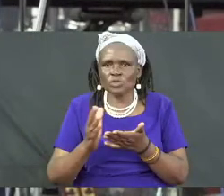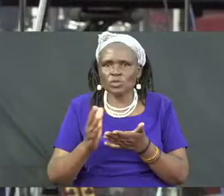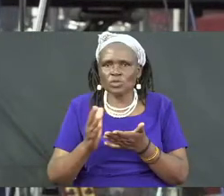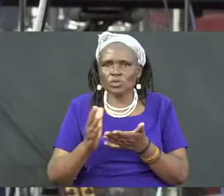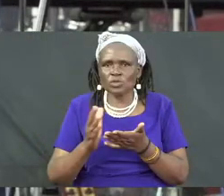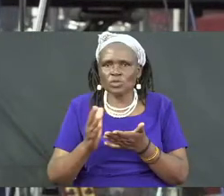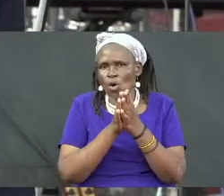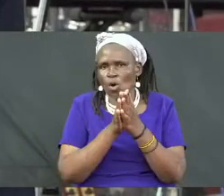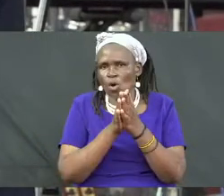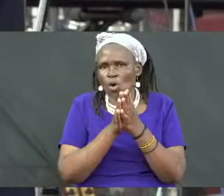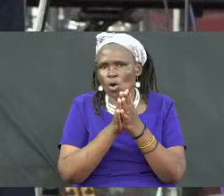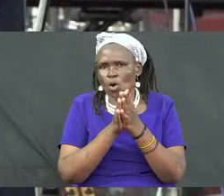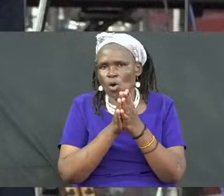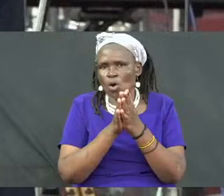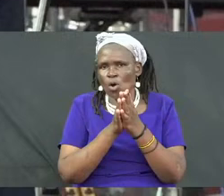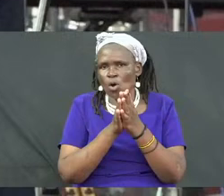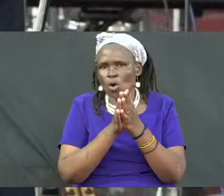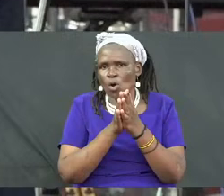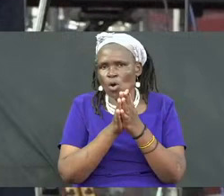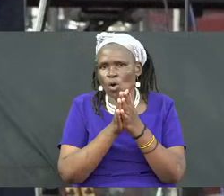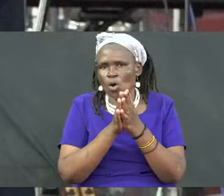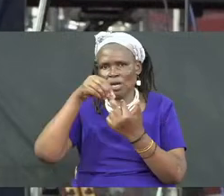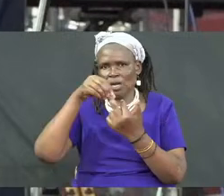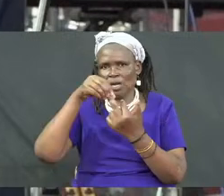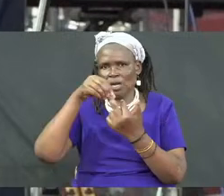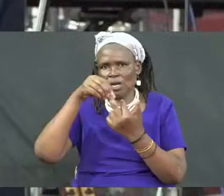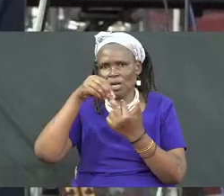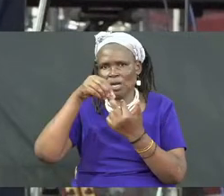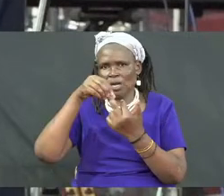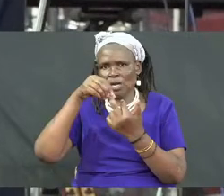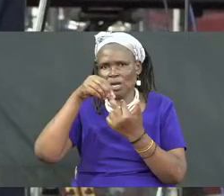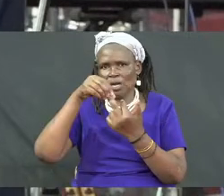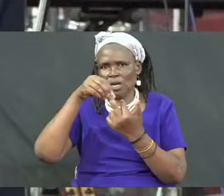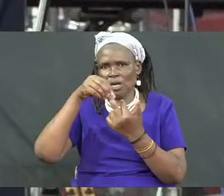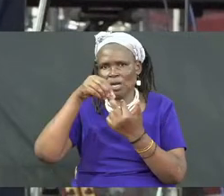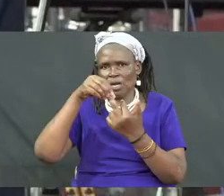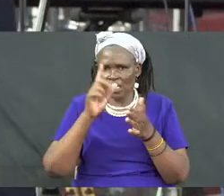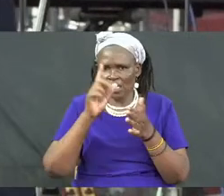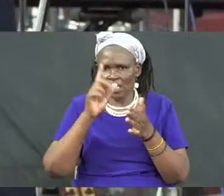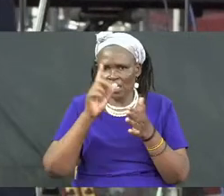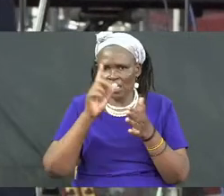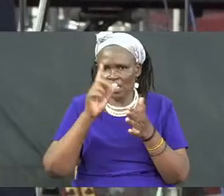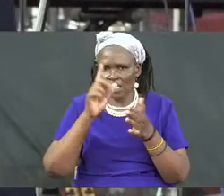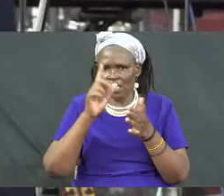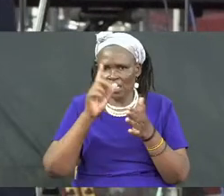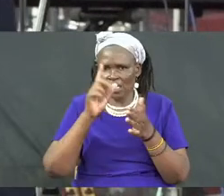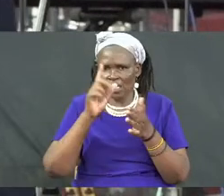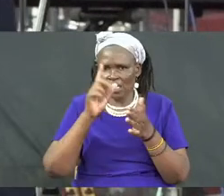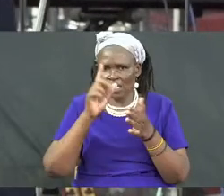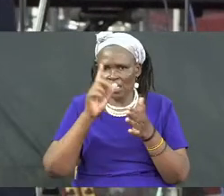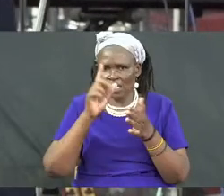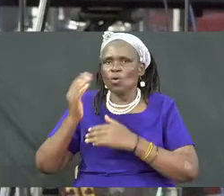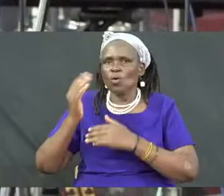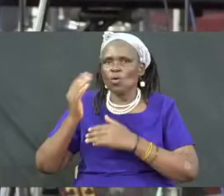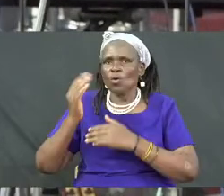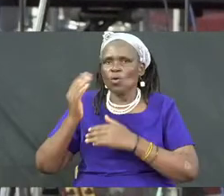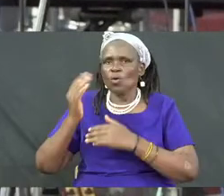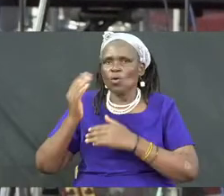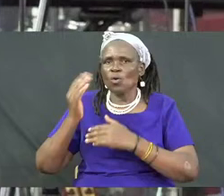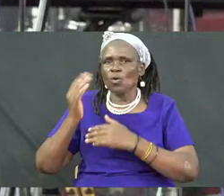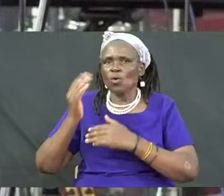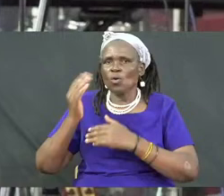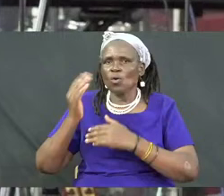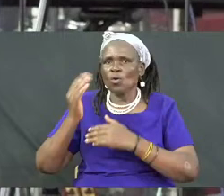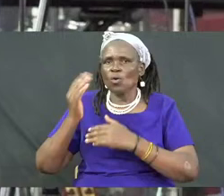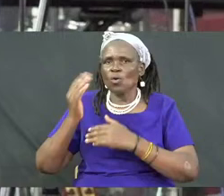in this particular text. I want us to see that the church in Pergamum was actually faced by two